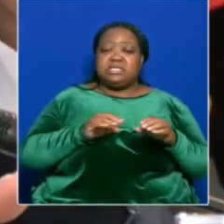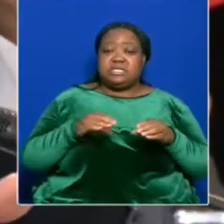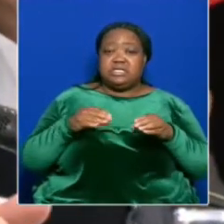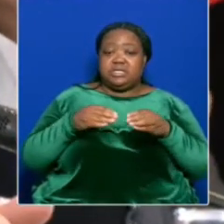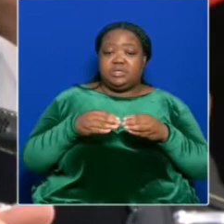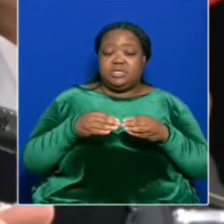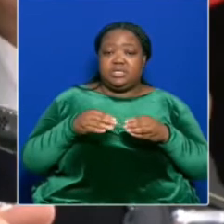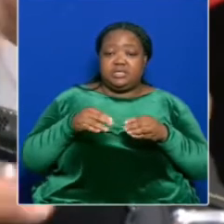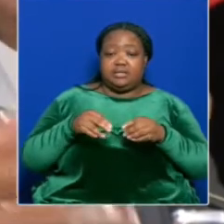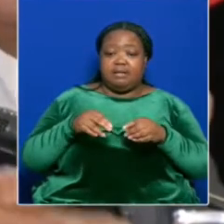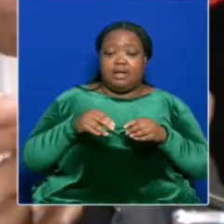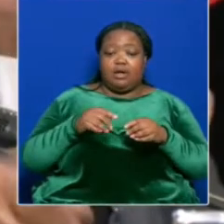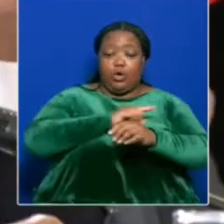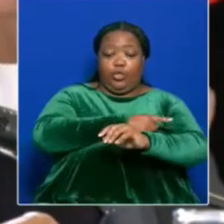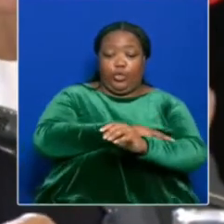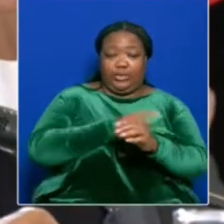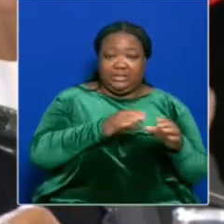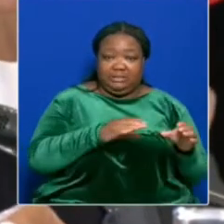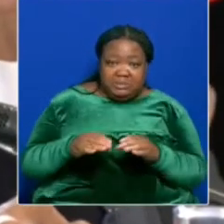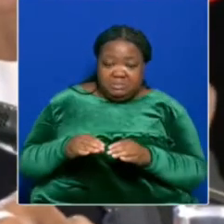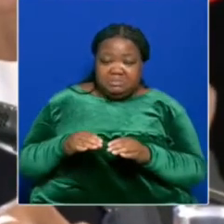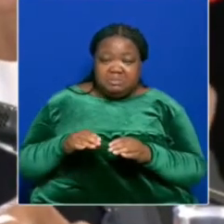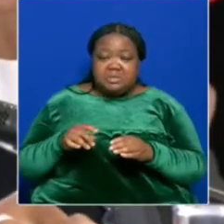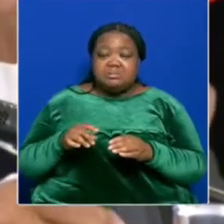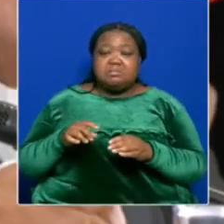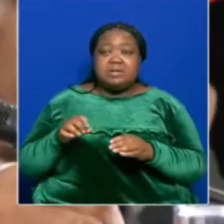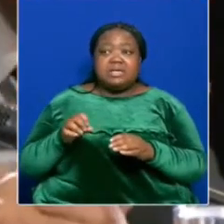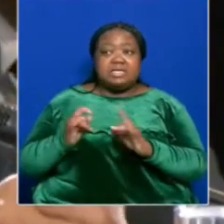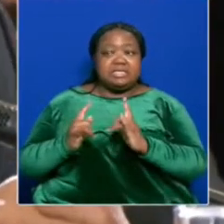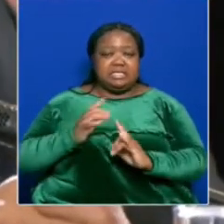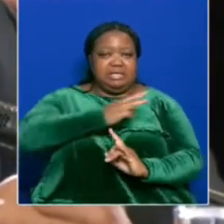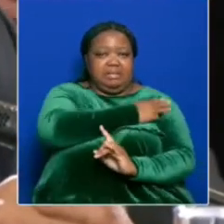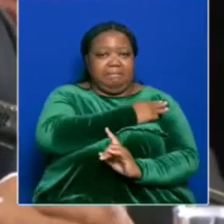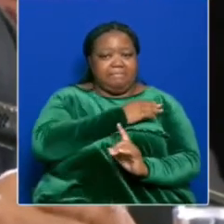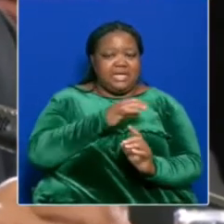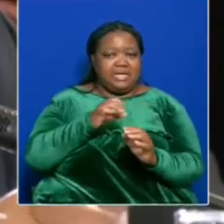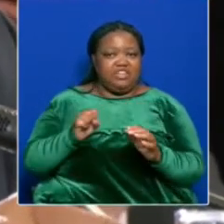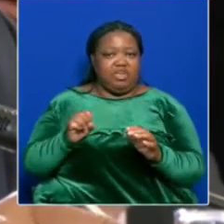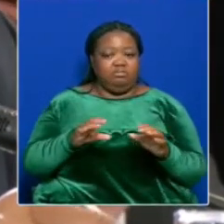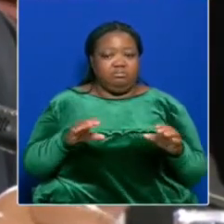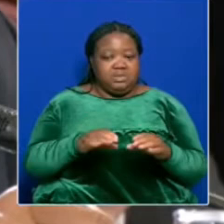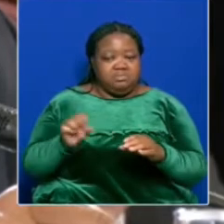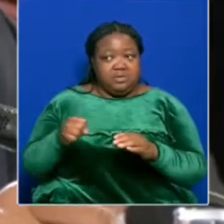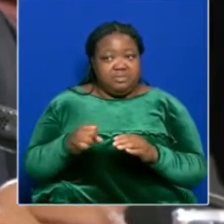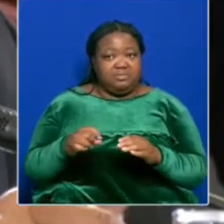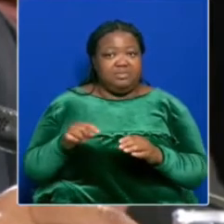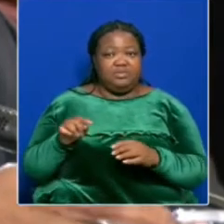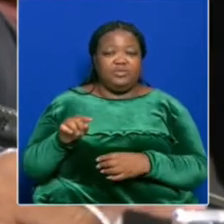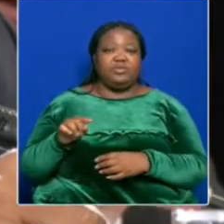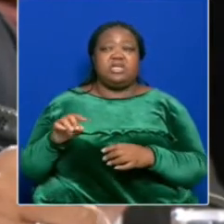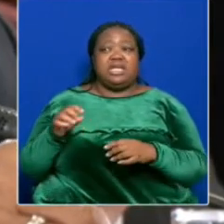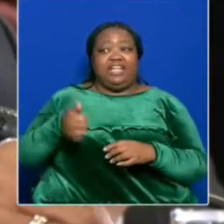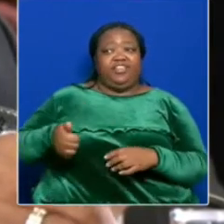brought in at that point? Yes. Appointed by the city manager? Yes. And the Chief Audit Executive. And the chief? Chief Audit Executive.